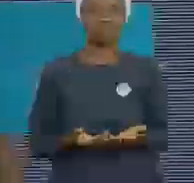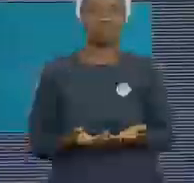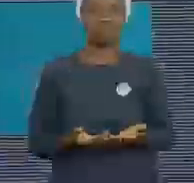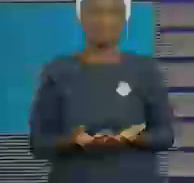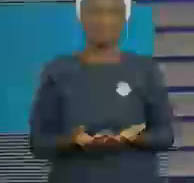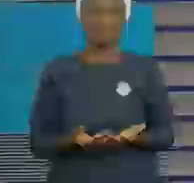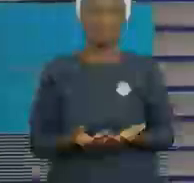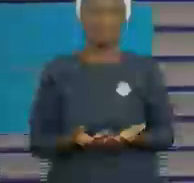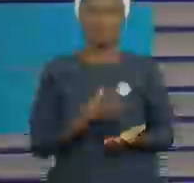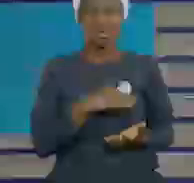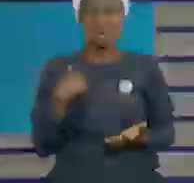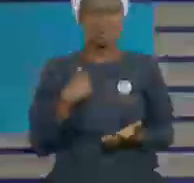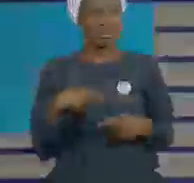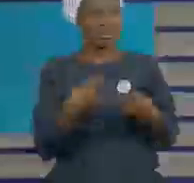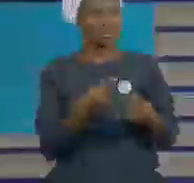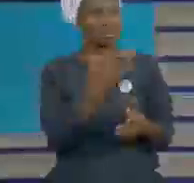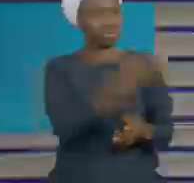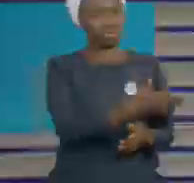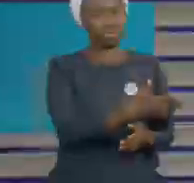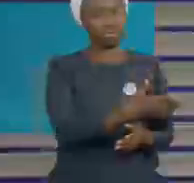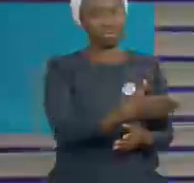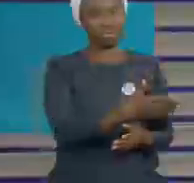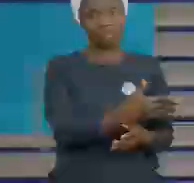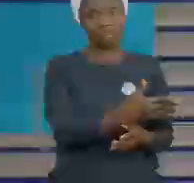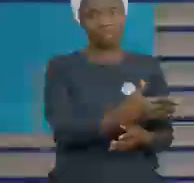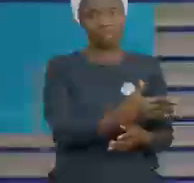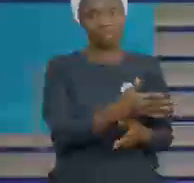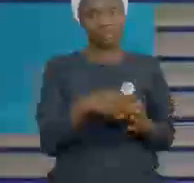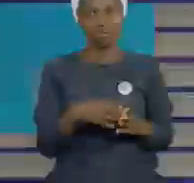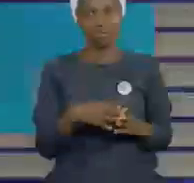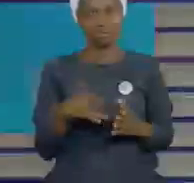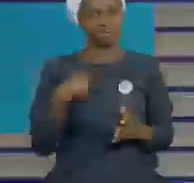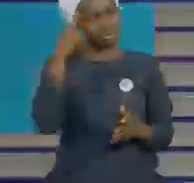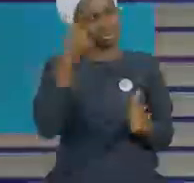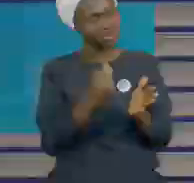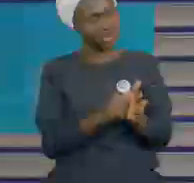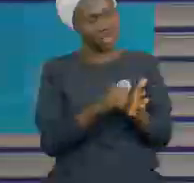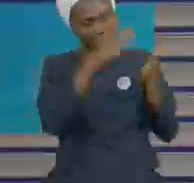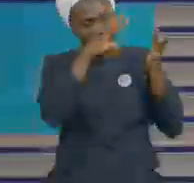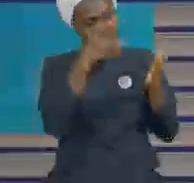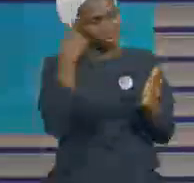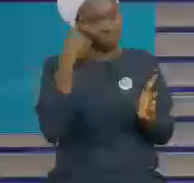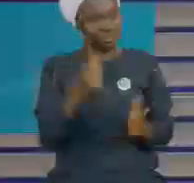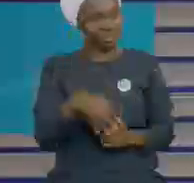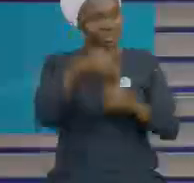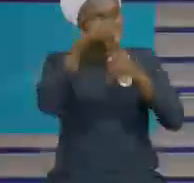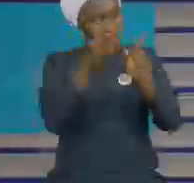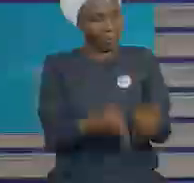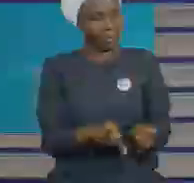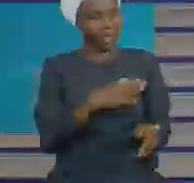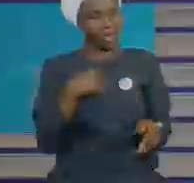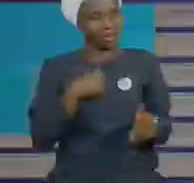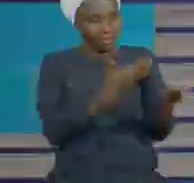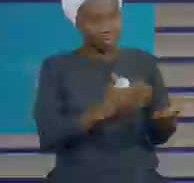And we go here, he's supposed to be a specialist. And we bring our problems there to